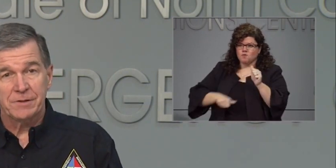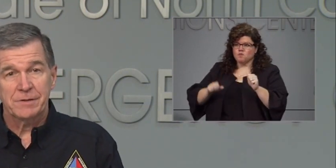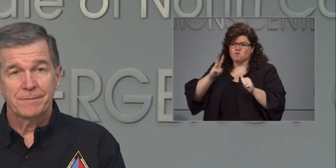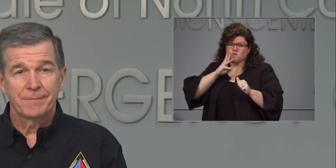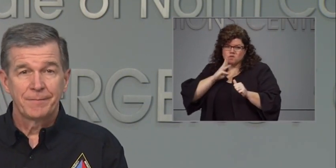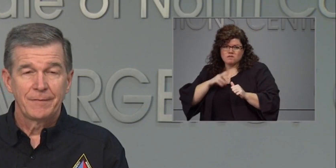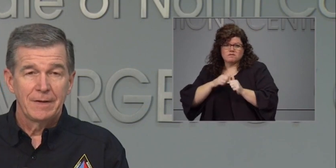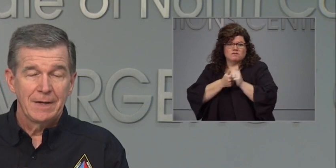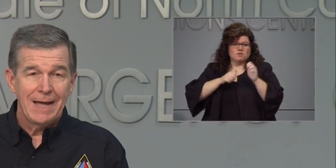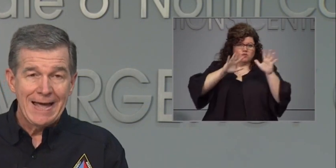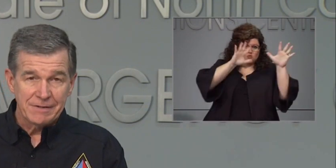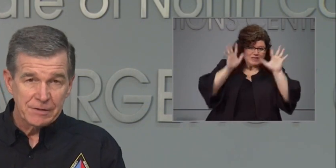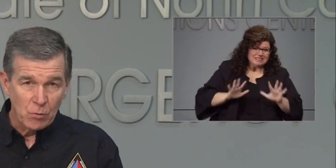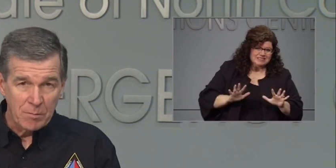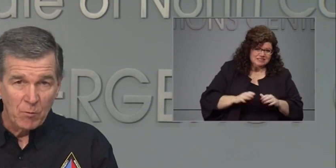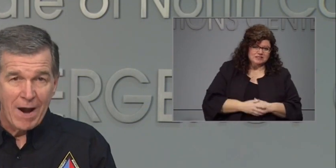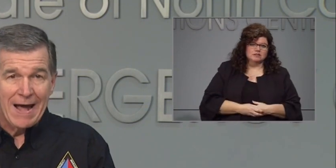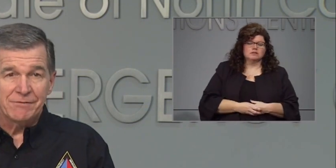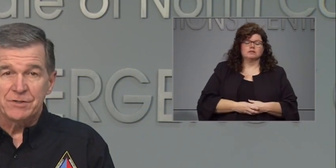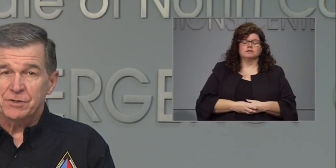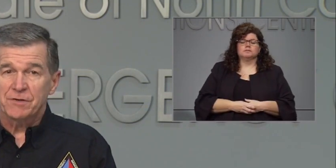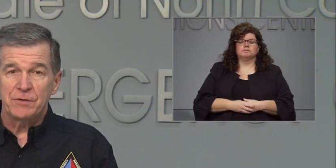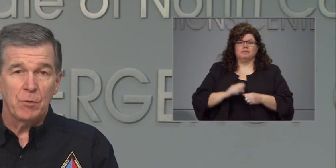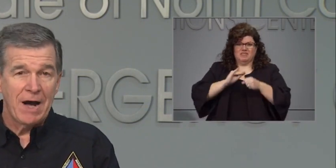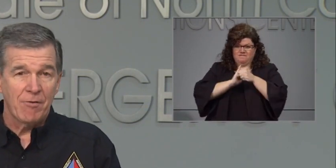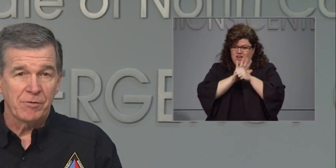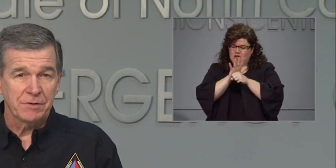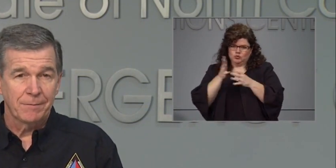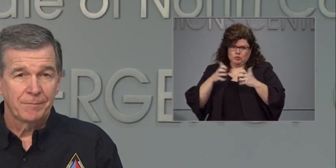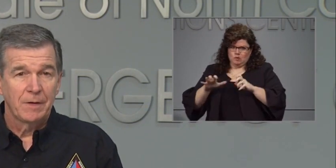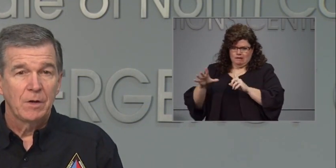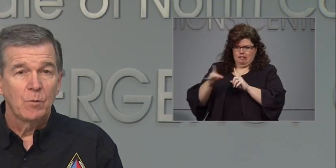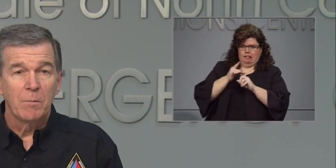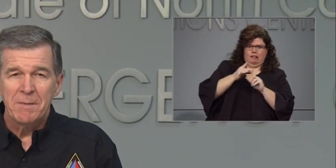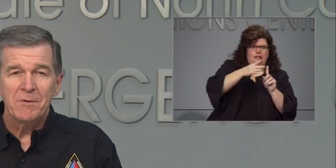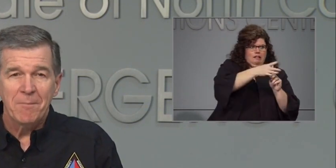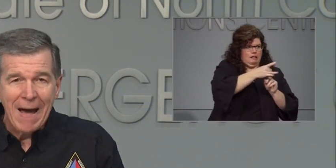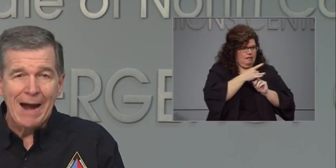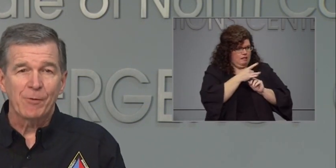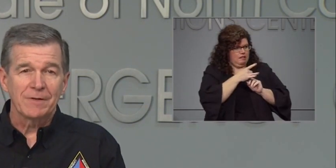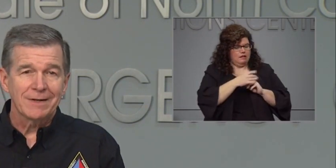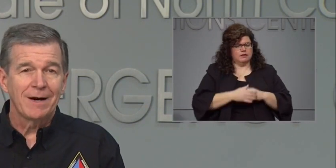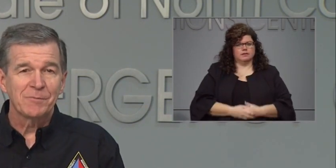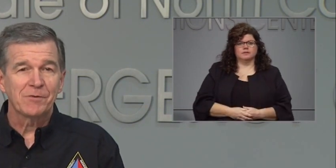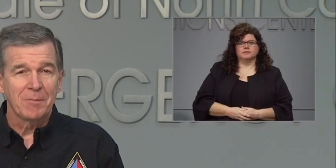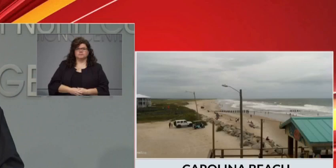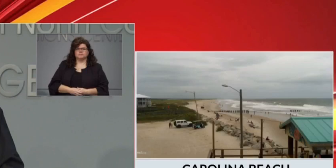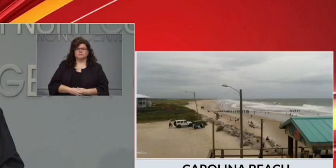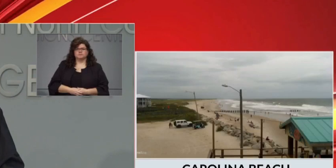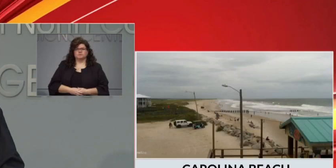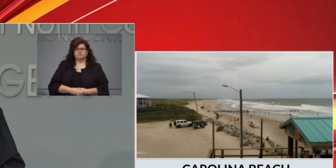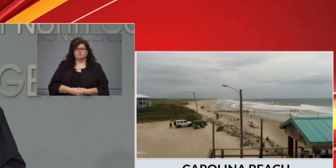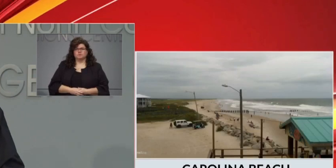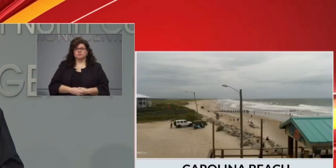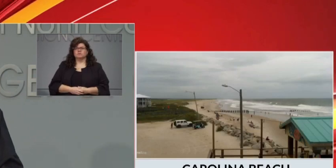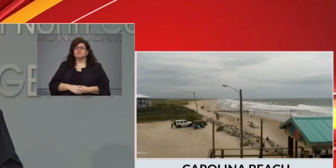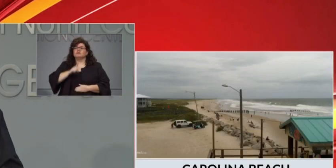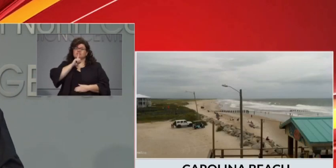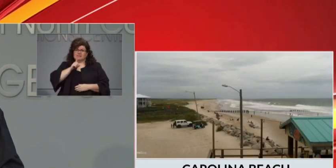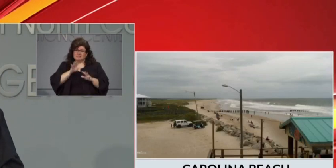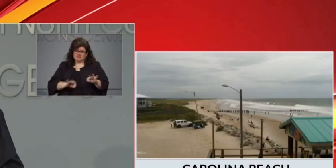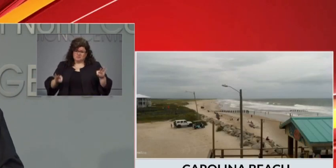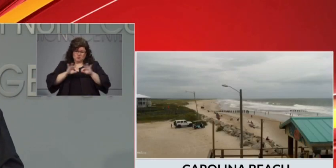the virus. As this storm arrives in just a few hours, remember the power that comes from helping one another.